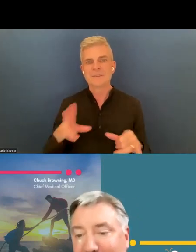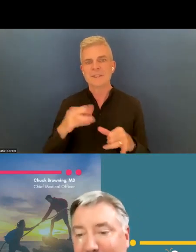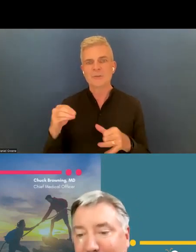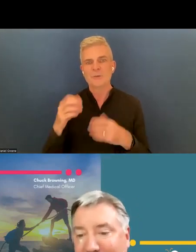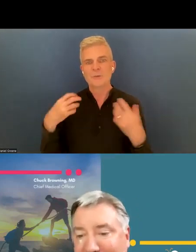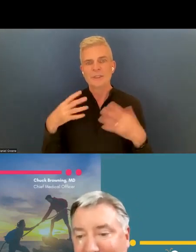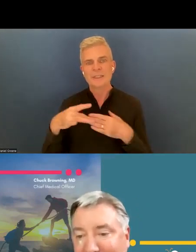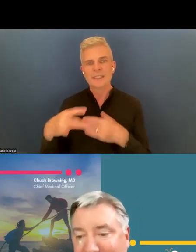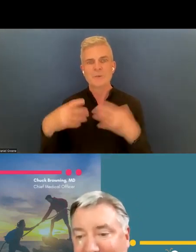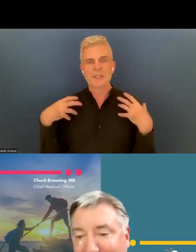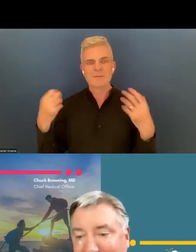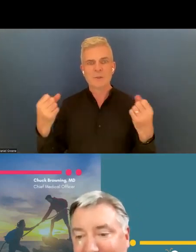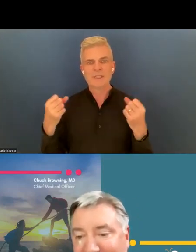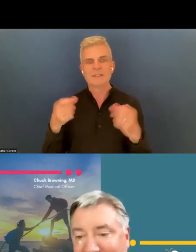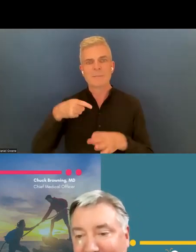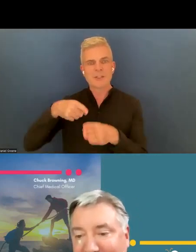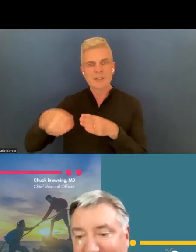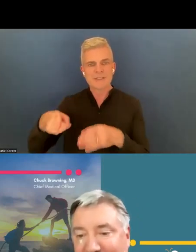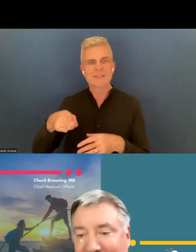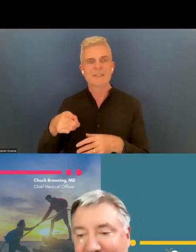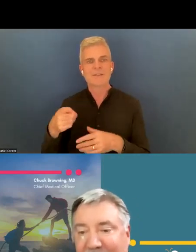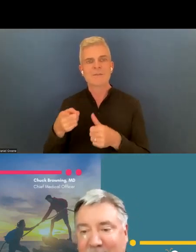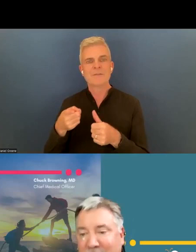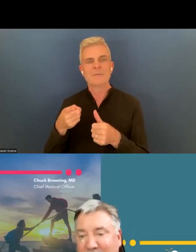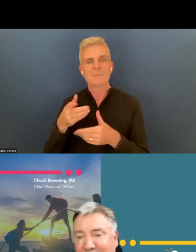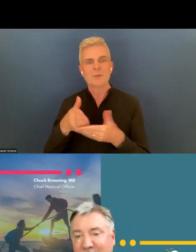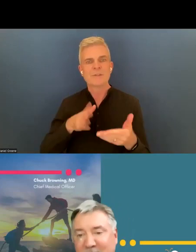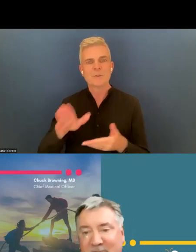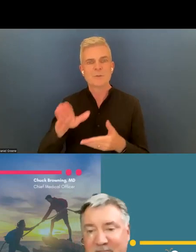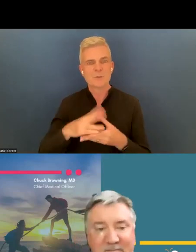brief parts of your story, Alicia. I'm very excited about you sharing that with us here on the Crisis Jam.